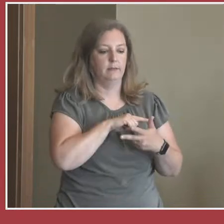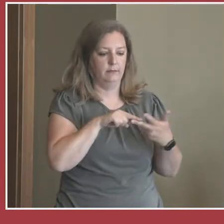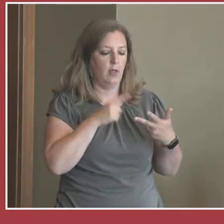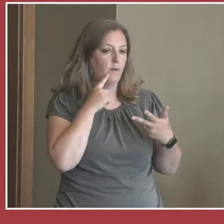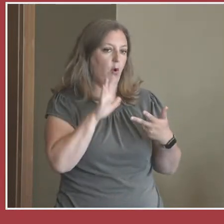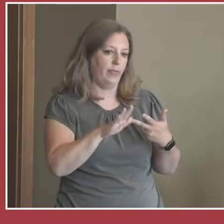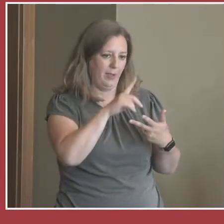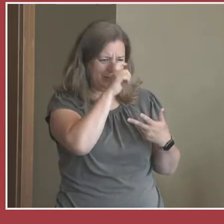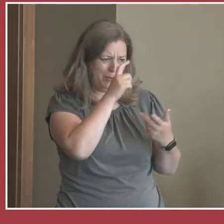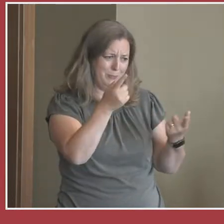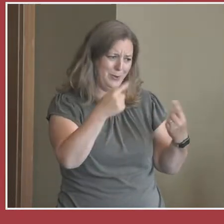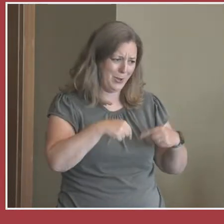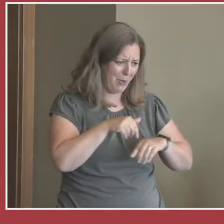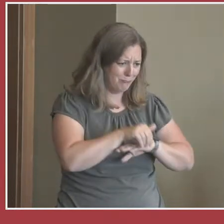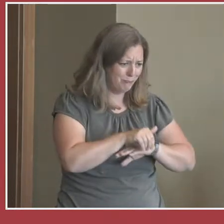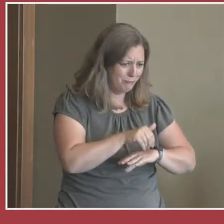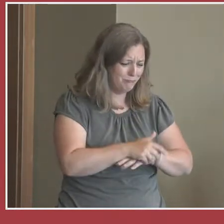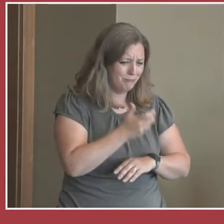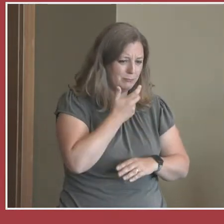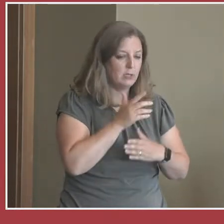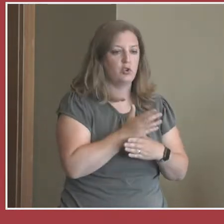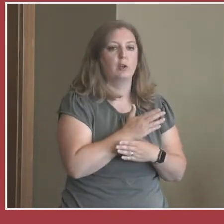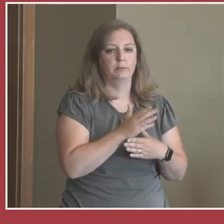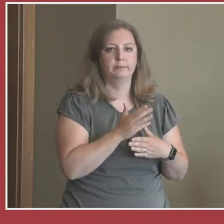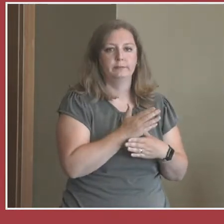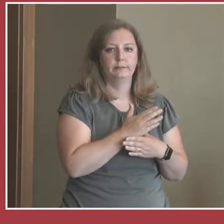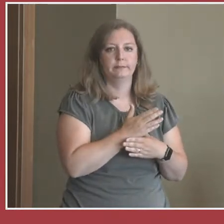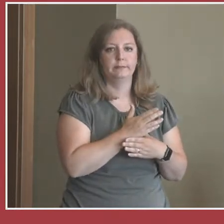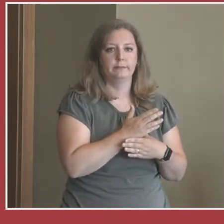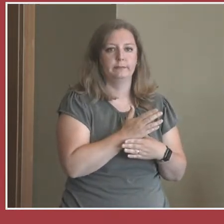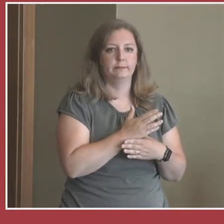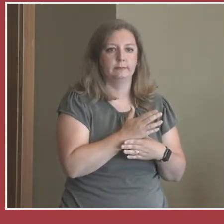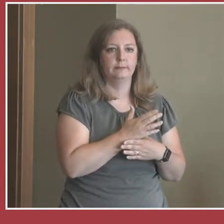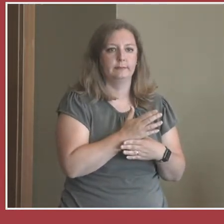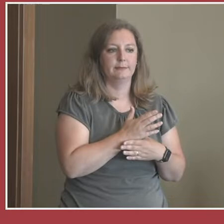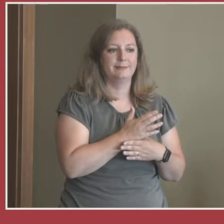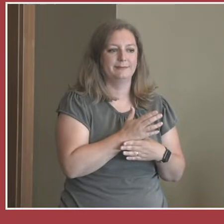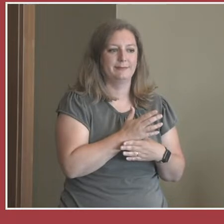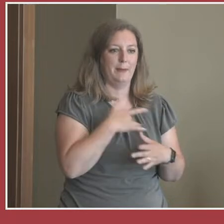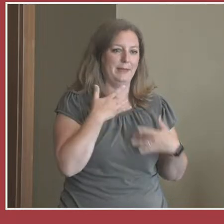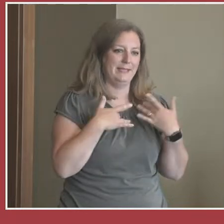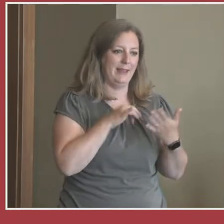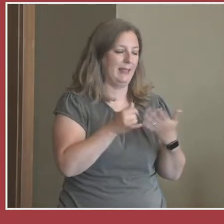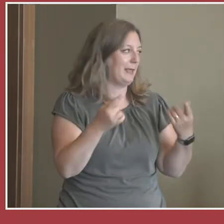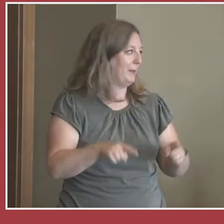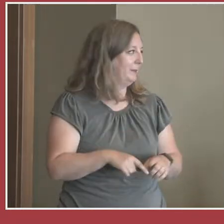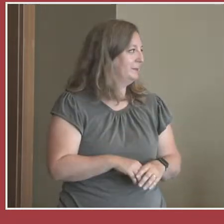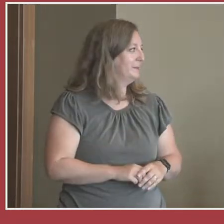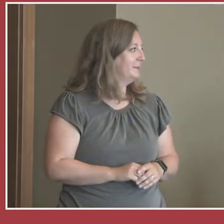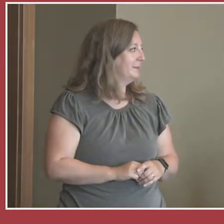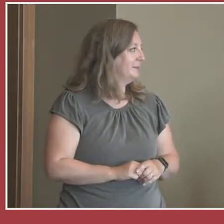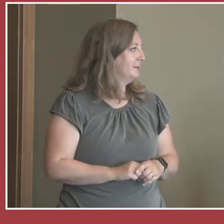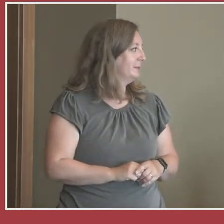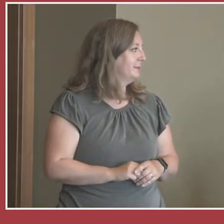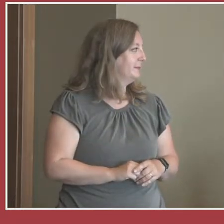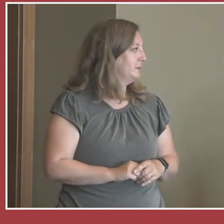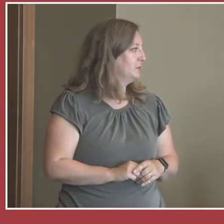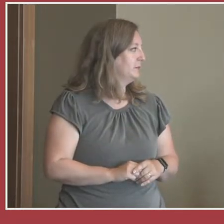their summer evening to share. And excited that that's happening, so thank you.